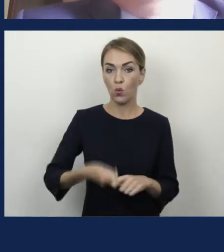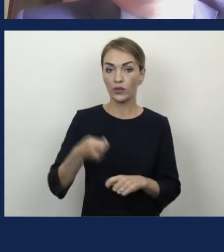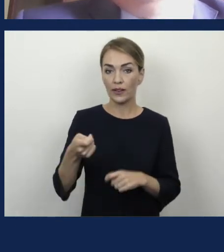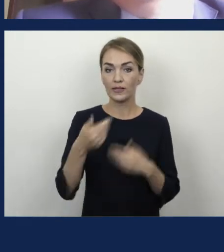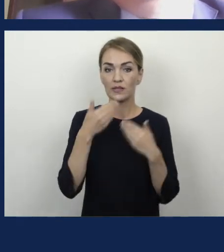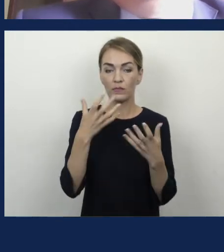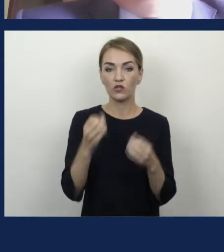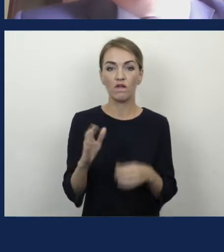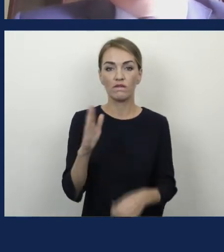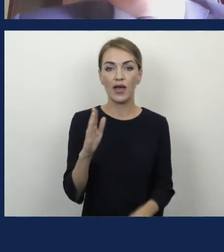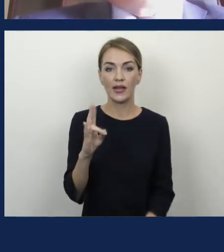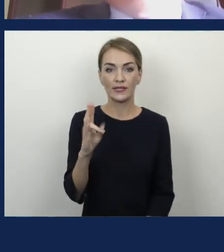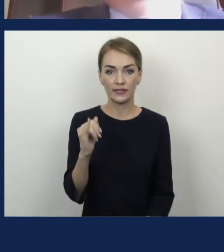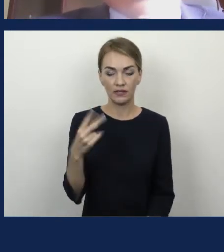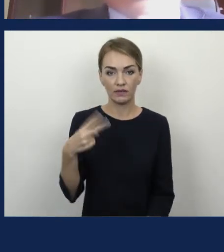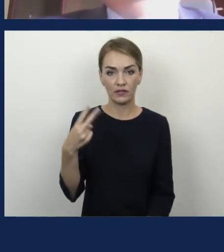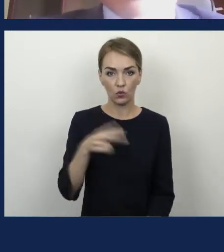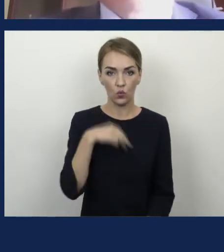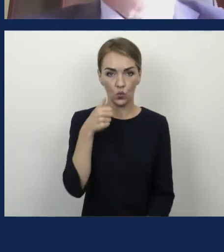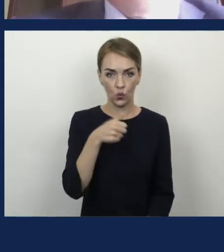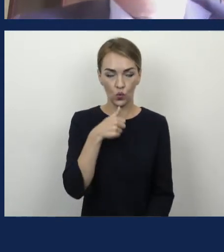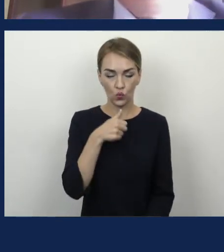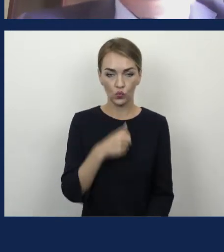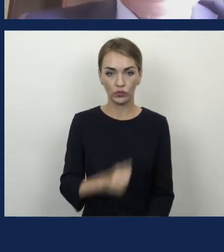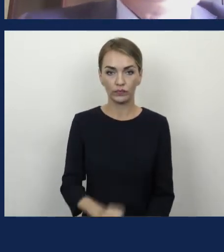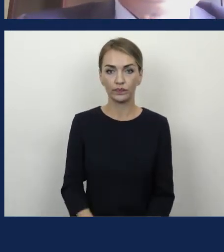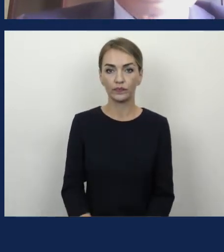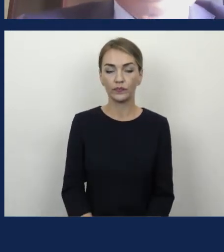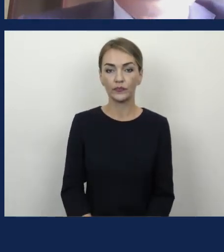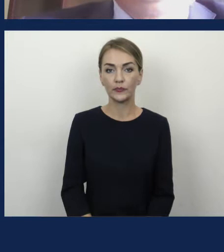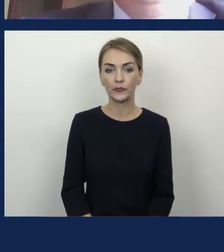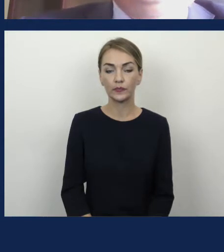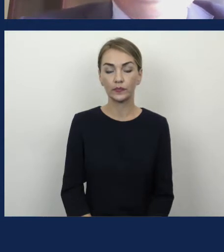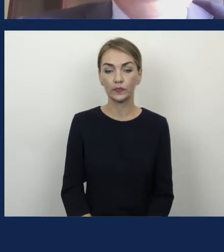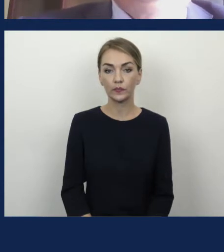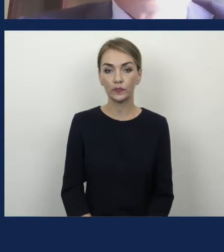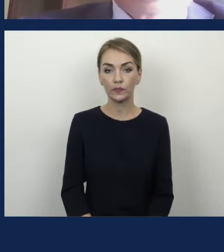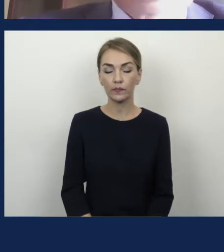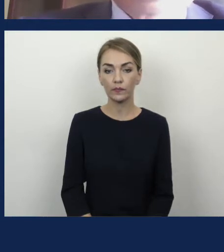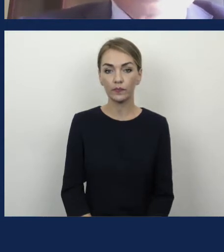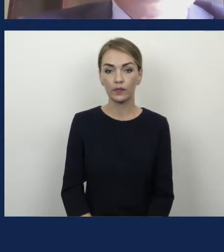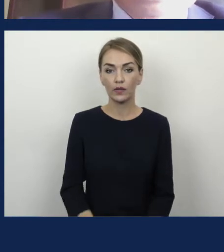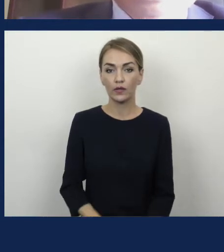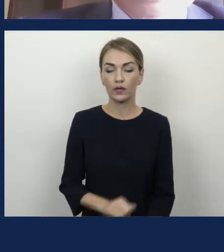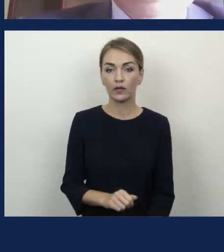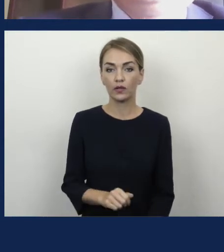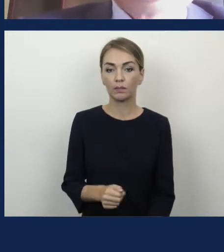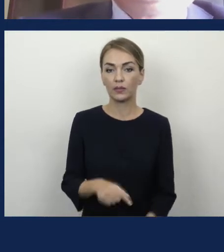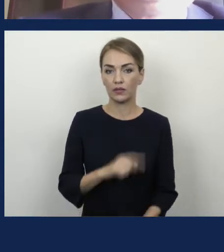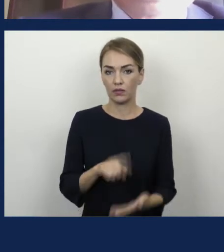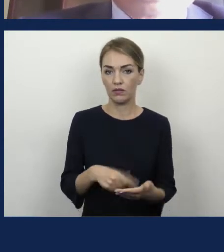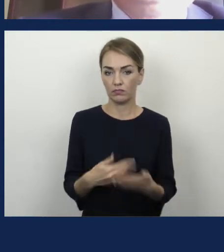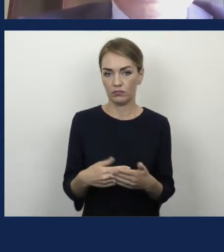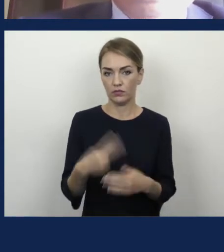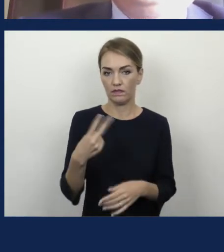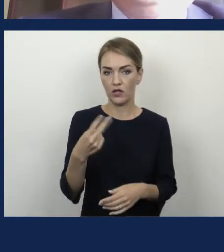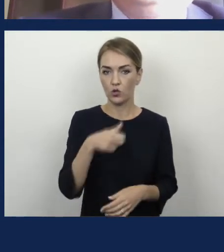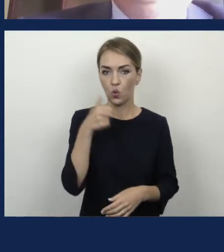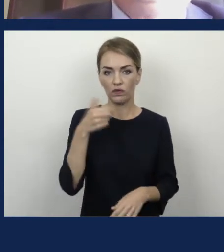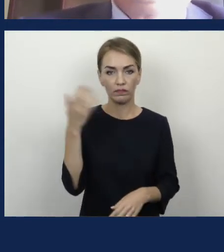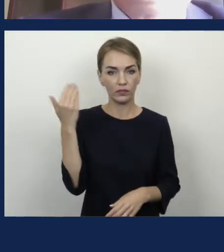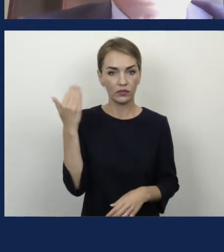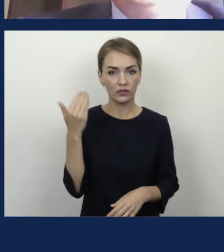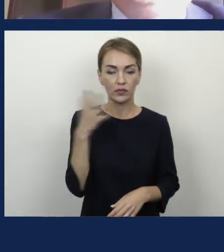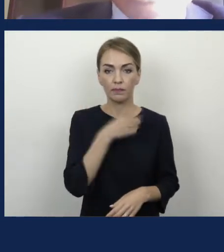issue dates back almost 20 years to the impeachment of a former president of